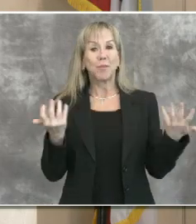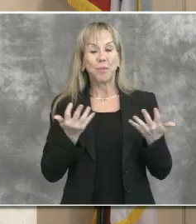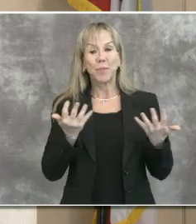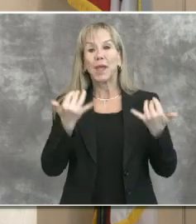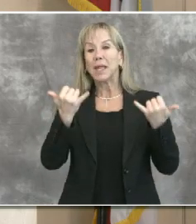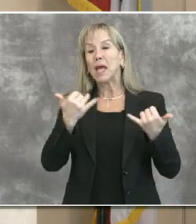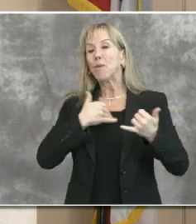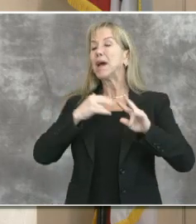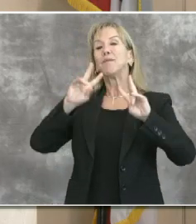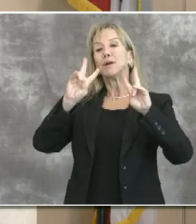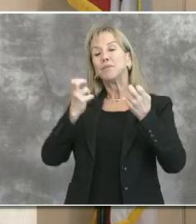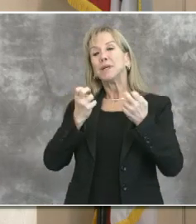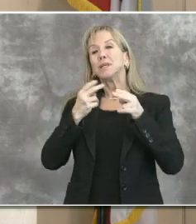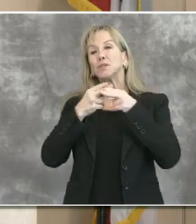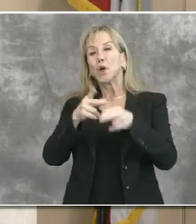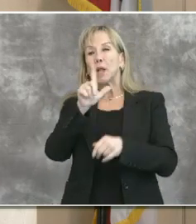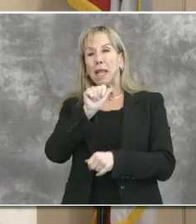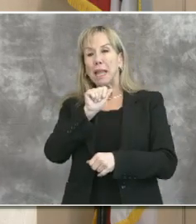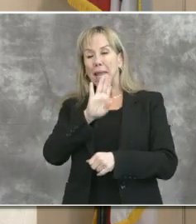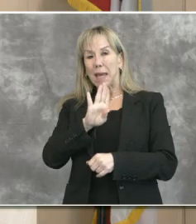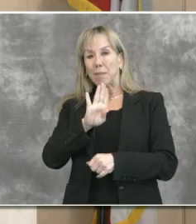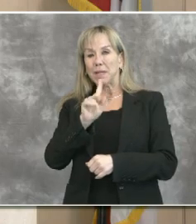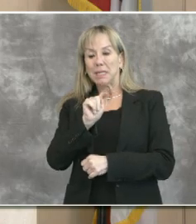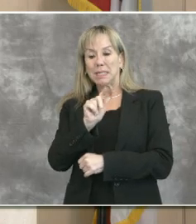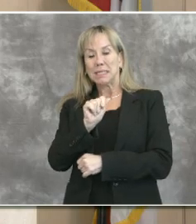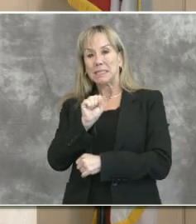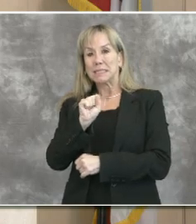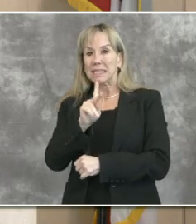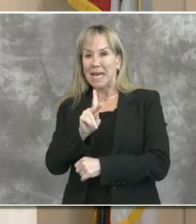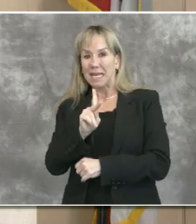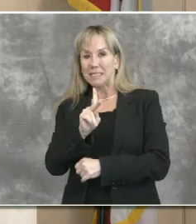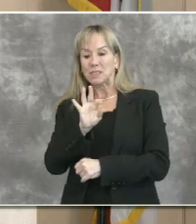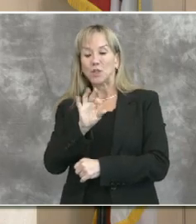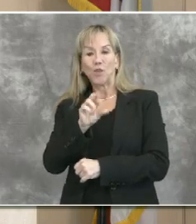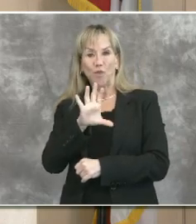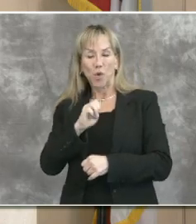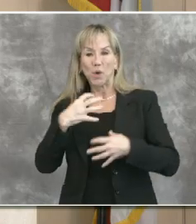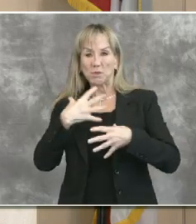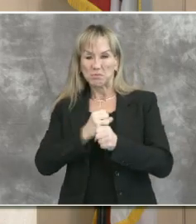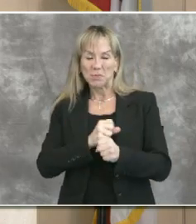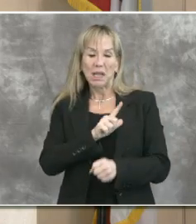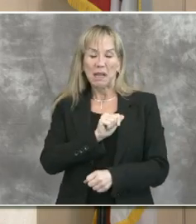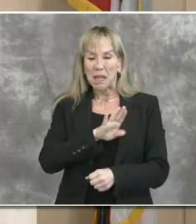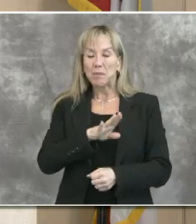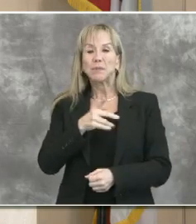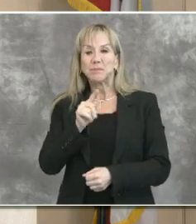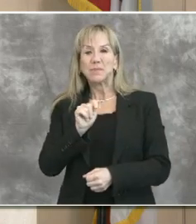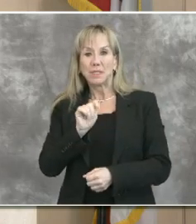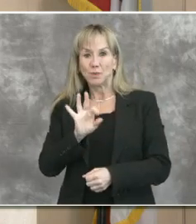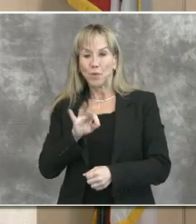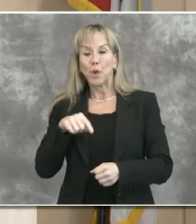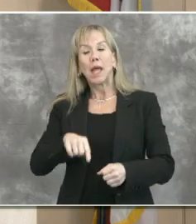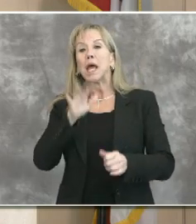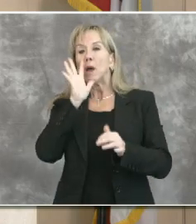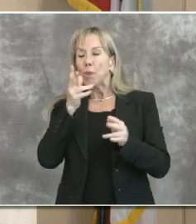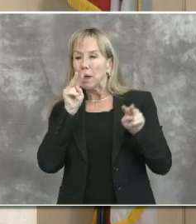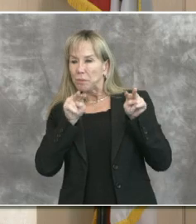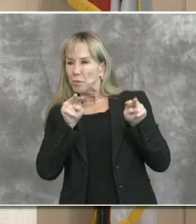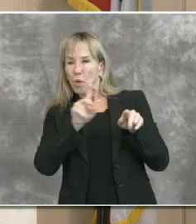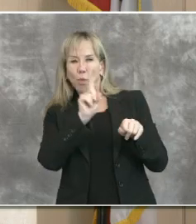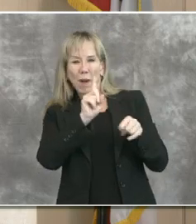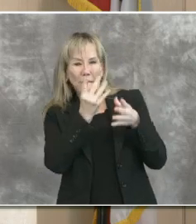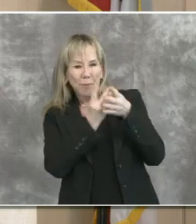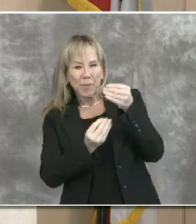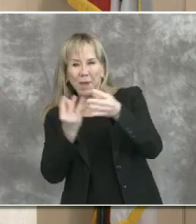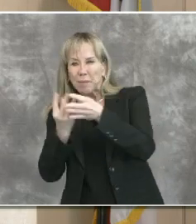testing task force that will, among other things, identify gaps and opportunities for increasing the region's full